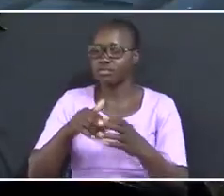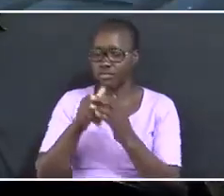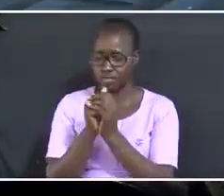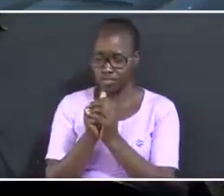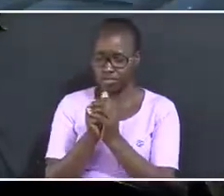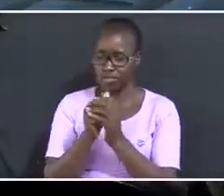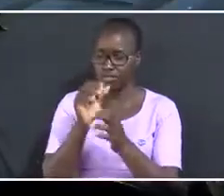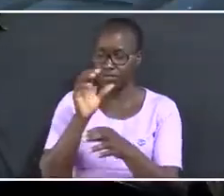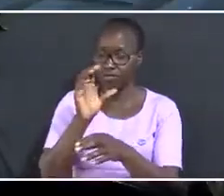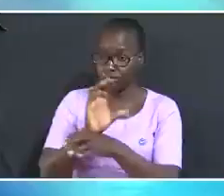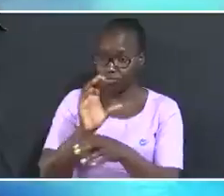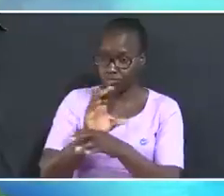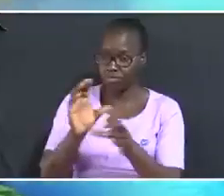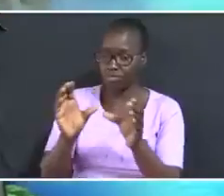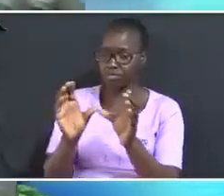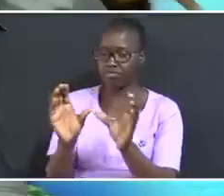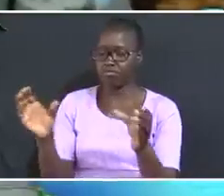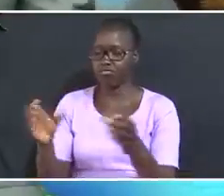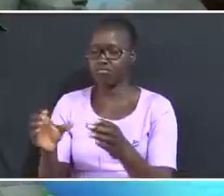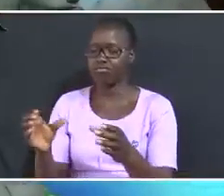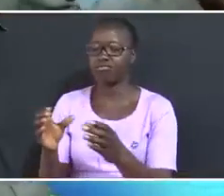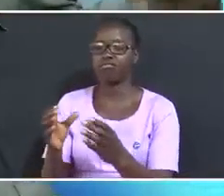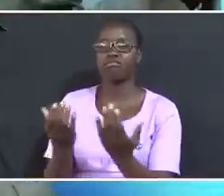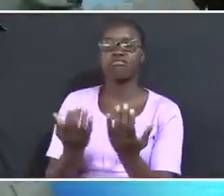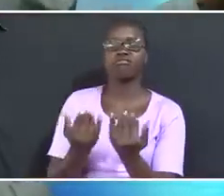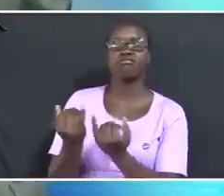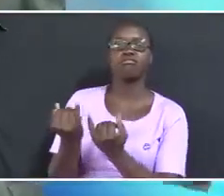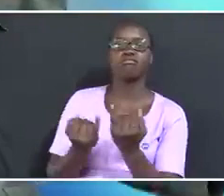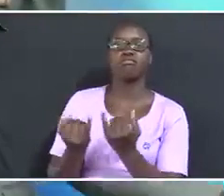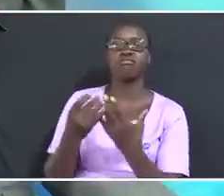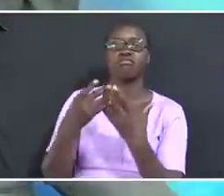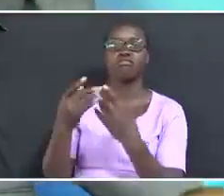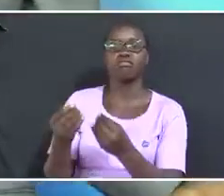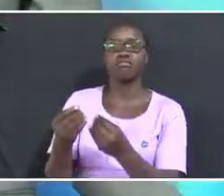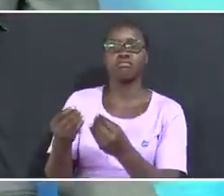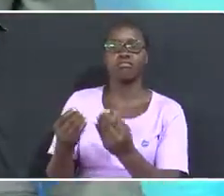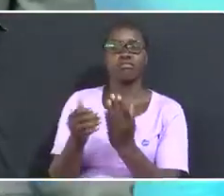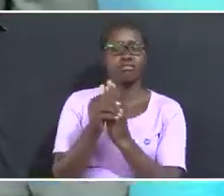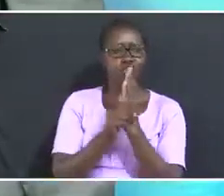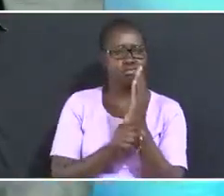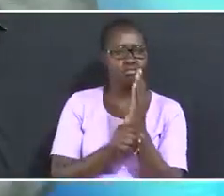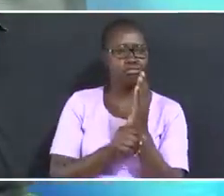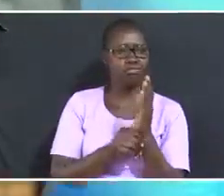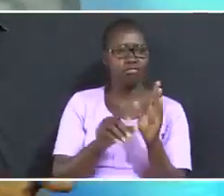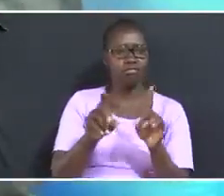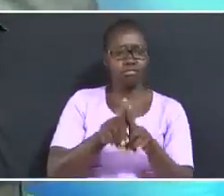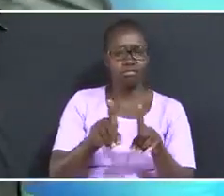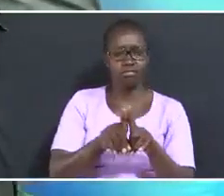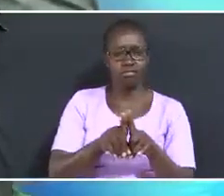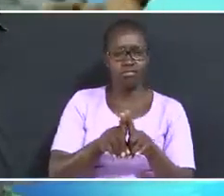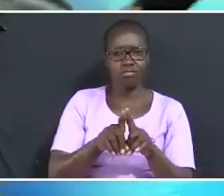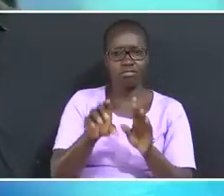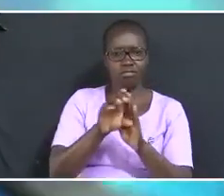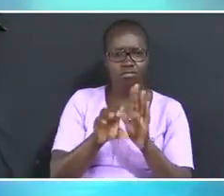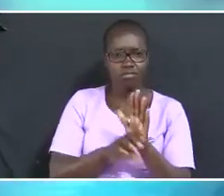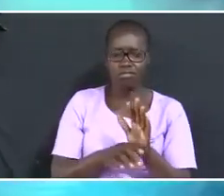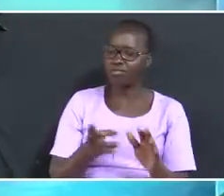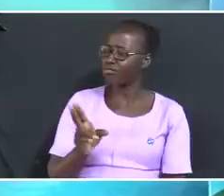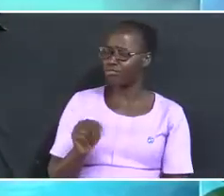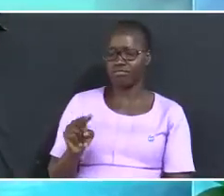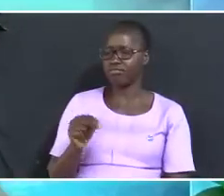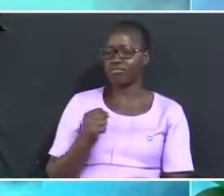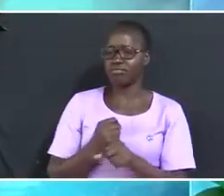and invoke I don't know which article of the 2010 Constitution and say the principle, no, you are not doing